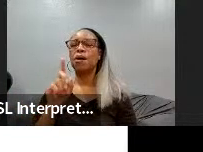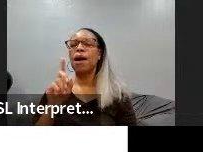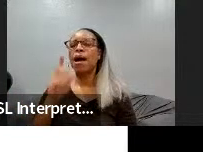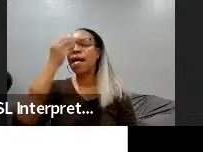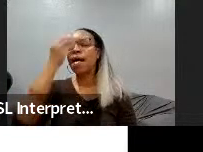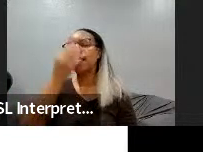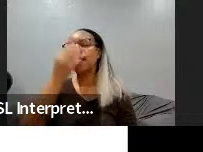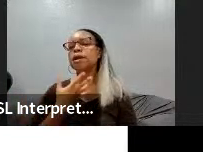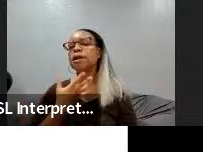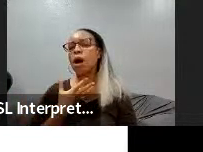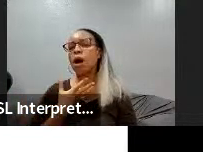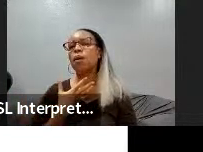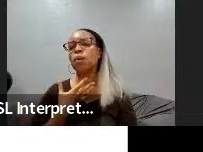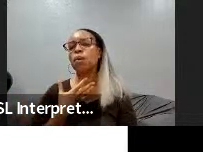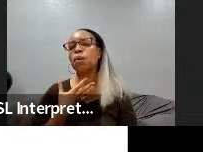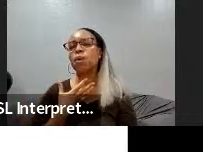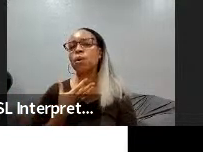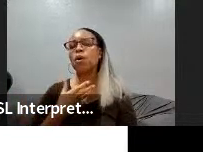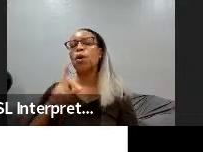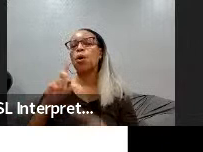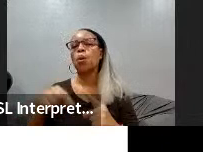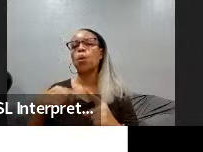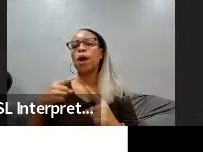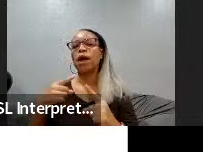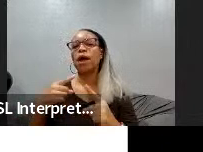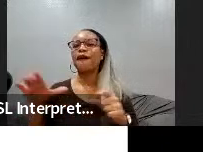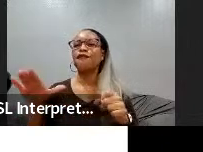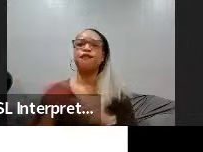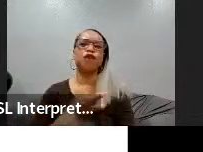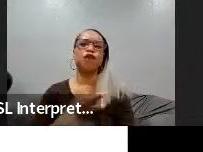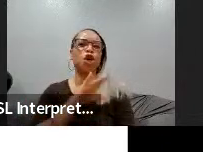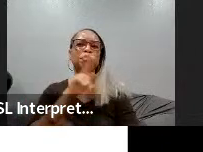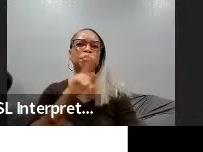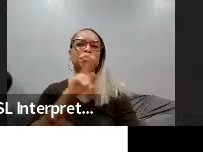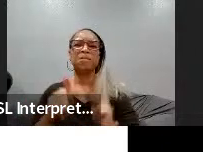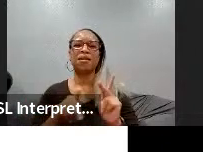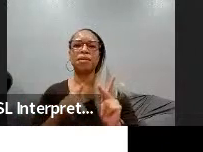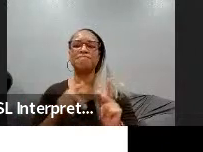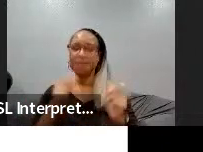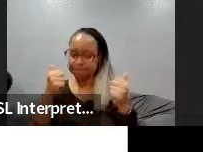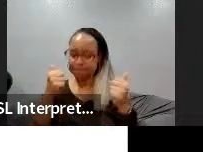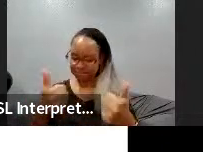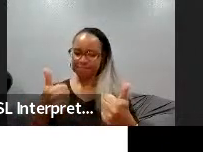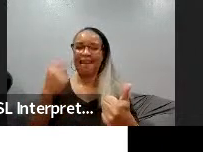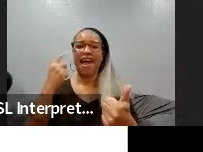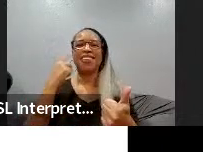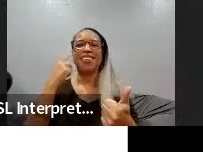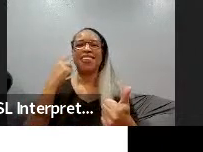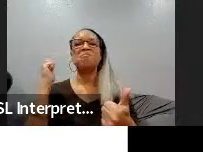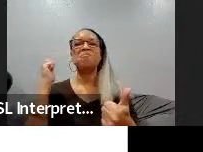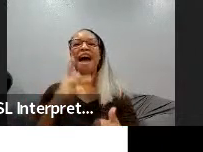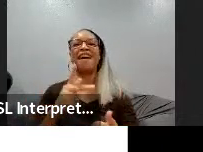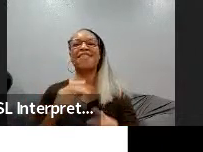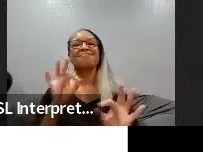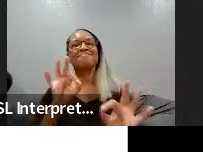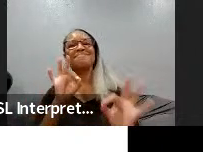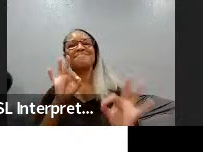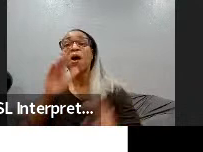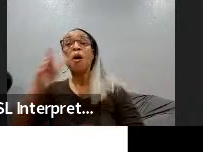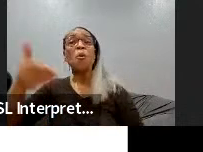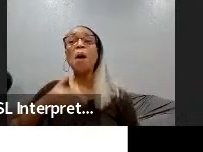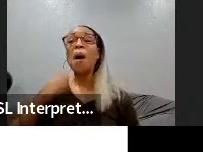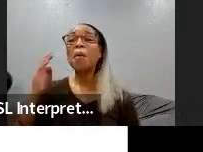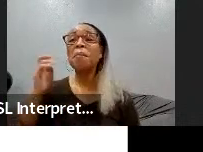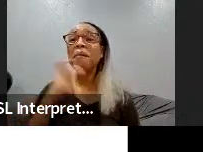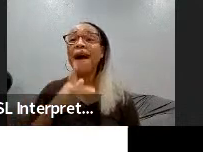we're back at full capacity. I think we're back. Excellent. Welcome back,